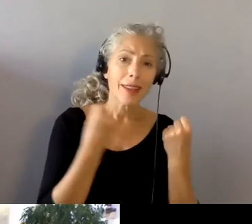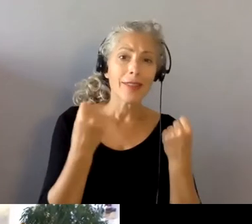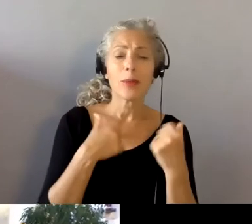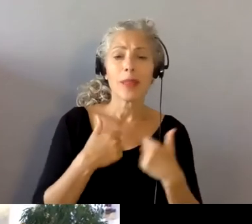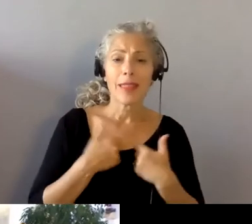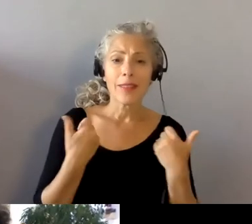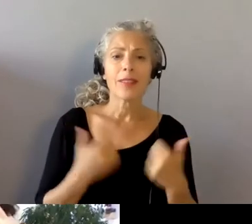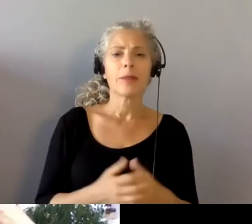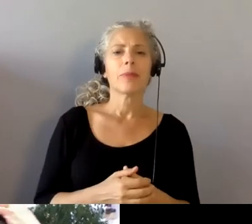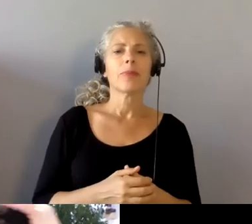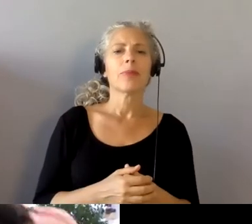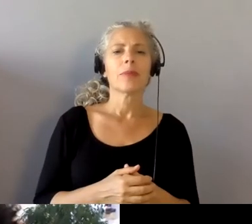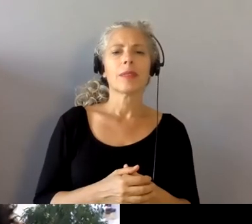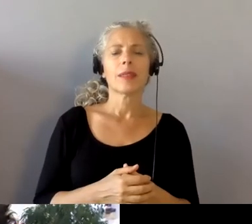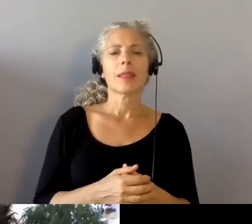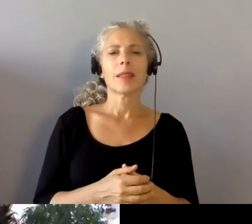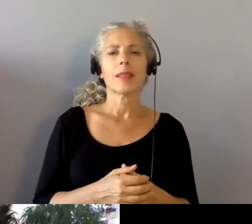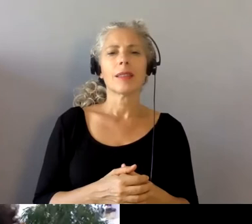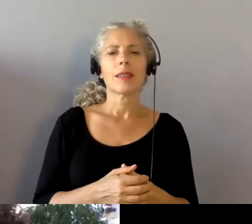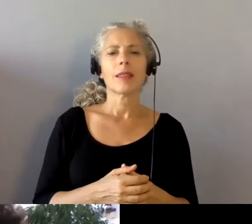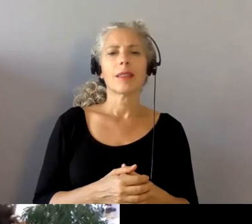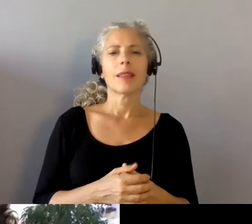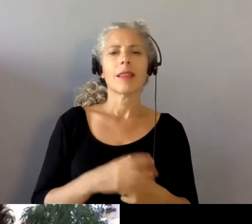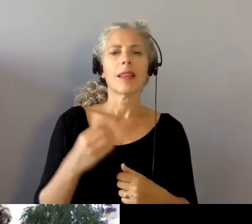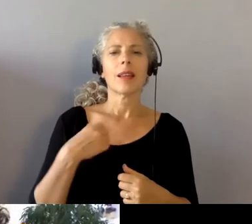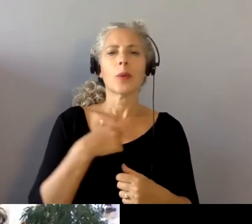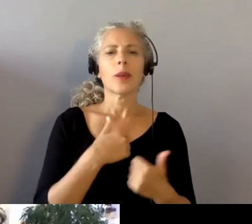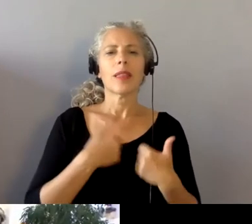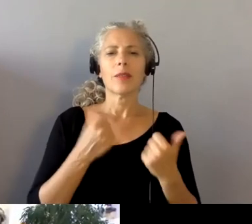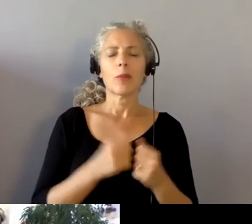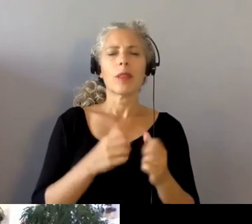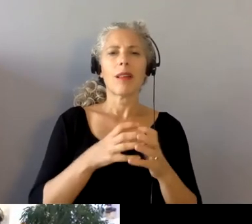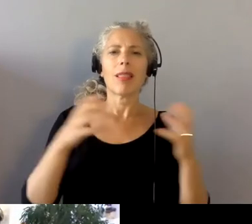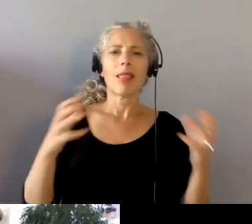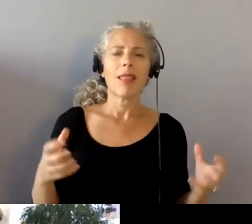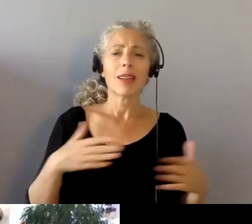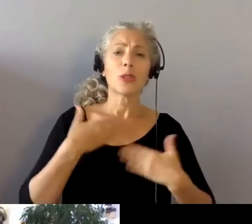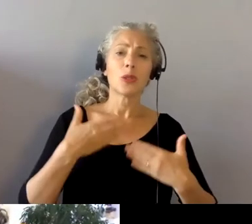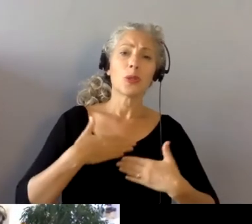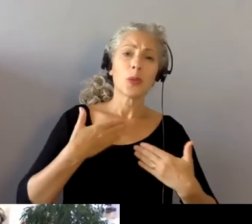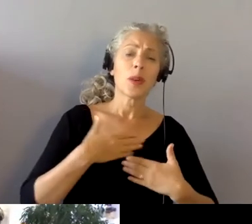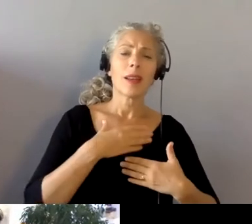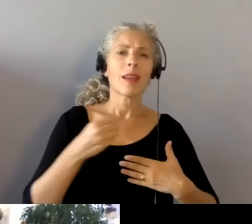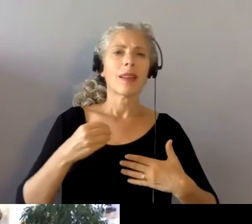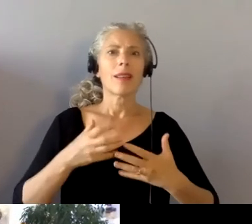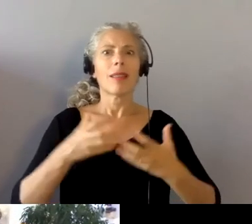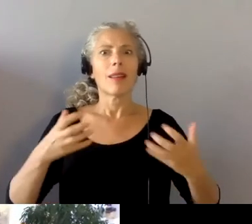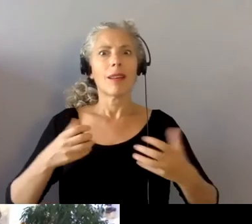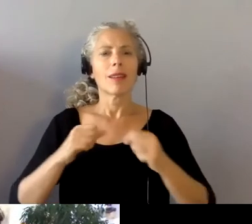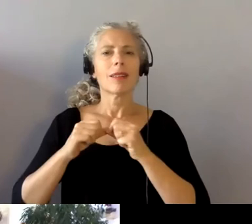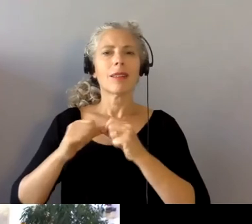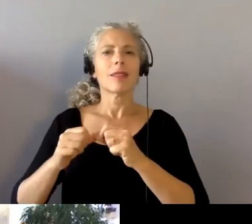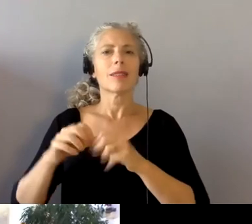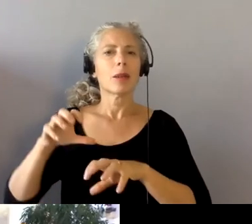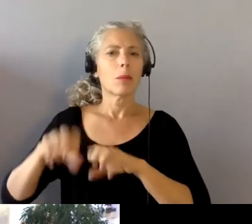live and you see the react and there, and we, and there, and we live with a lot of joy as well as a lot of constant